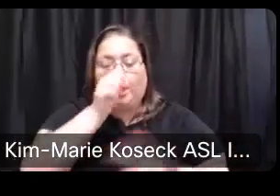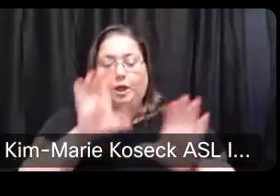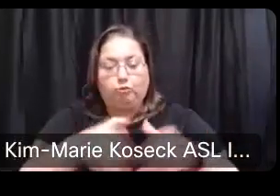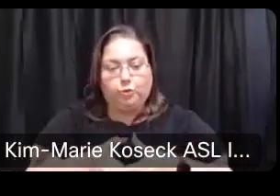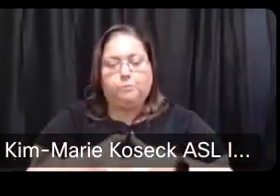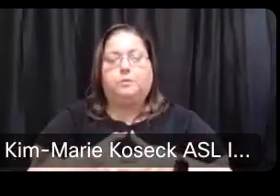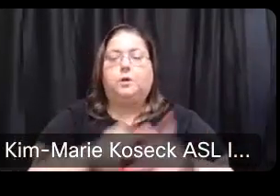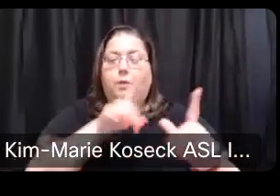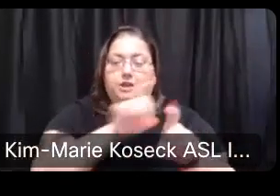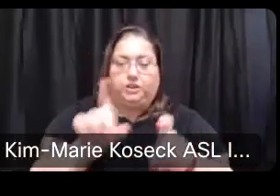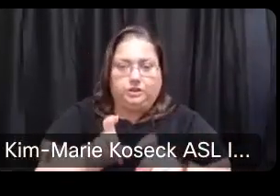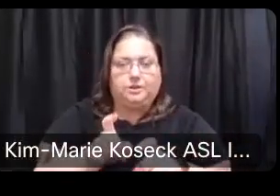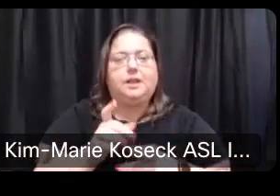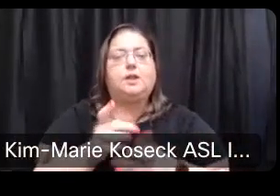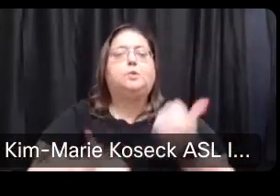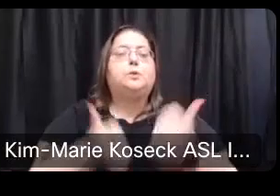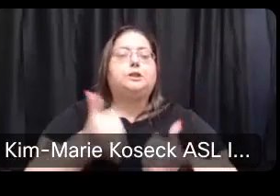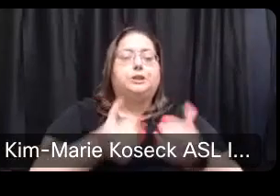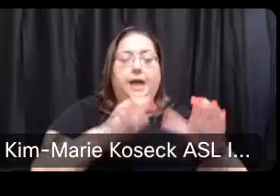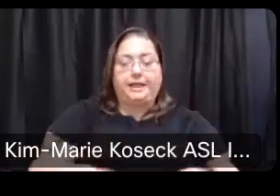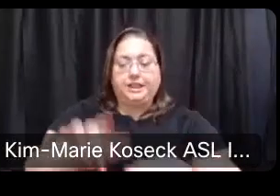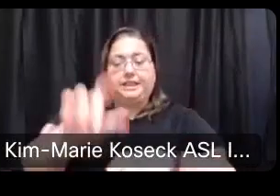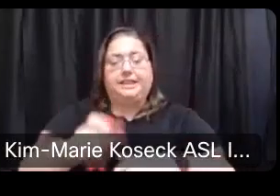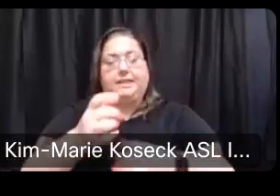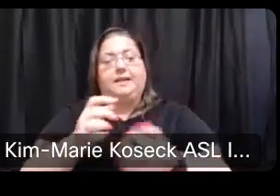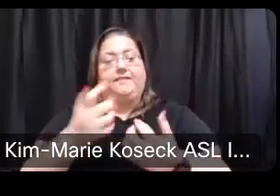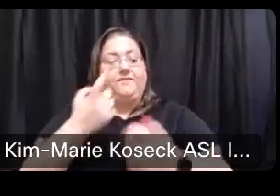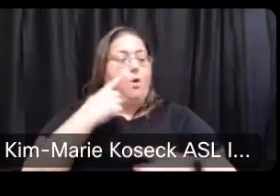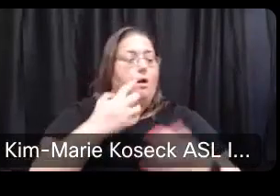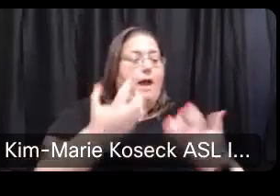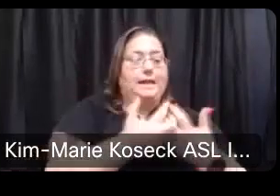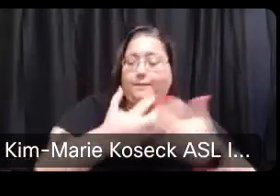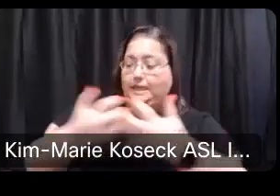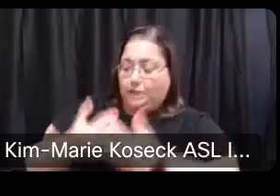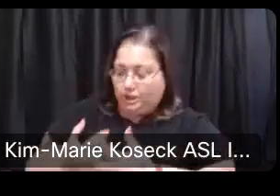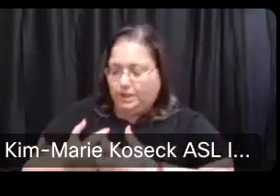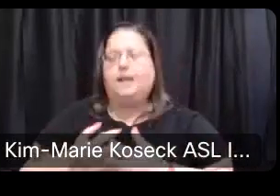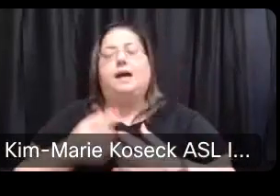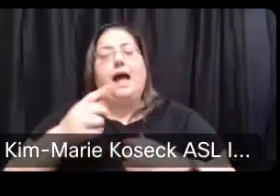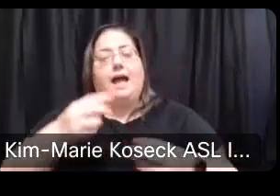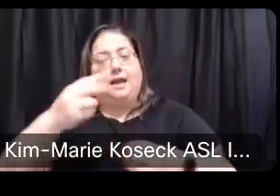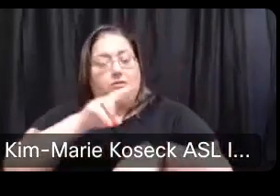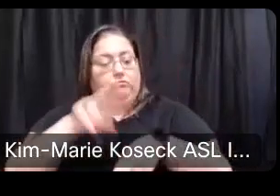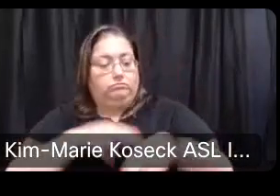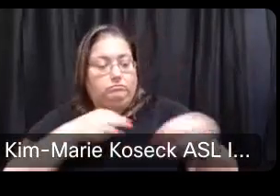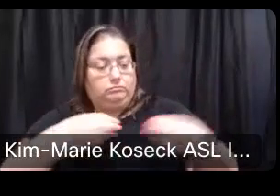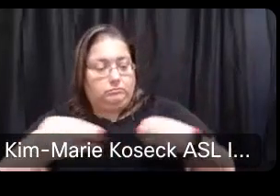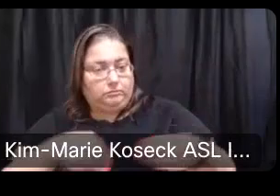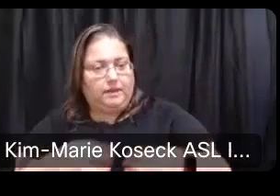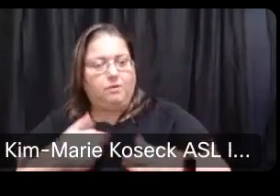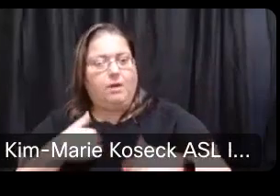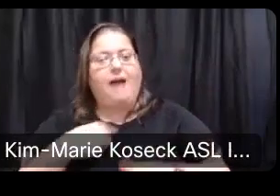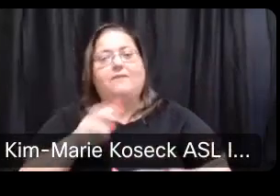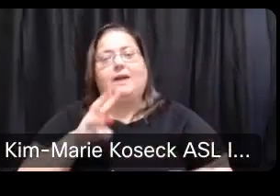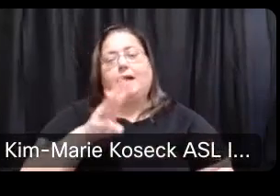what actions New York State should take to advance adaptation and resilience efforts. New York State is planning a webinar series where